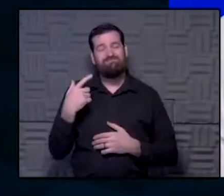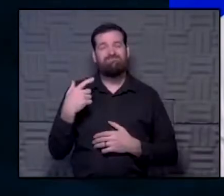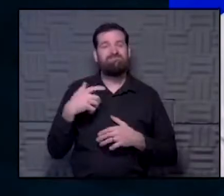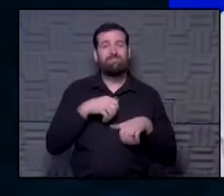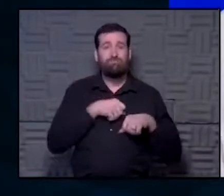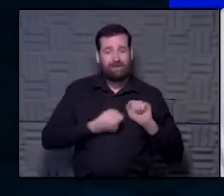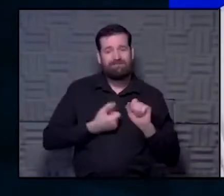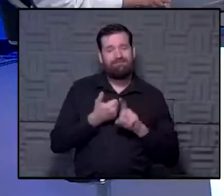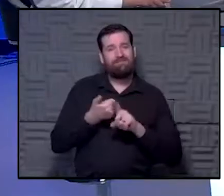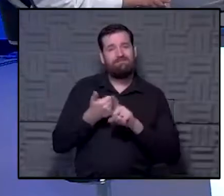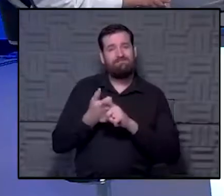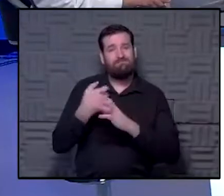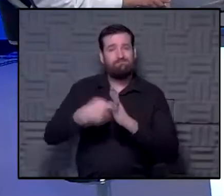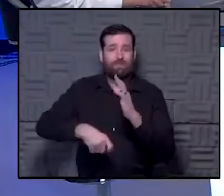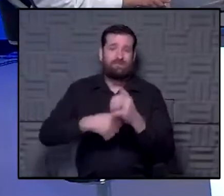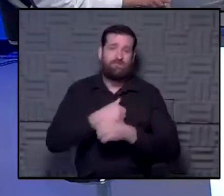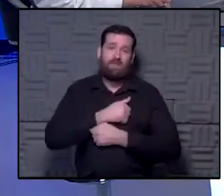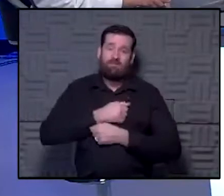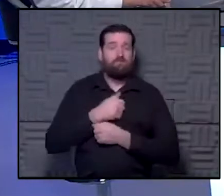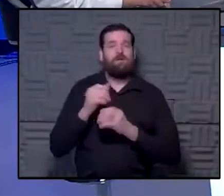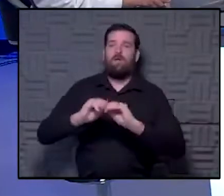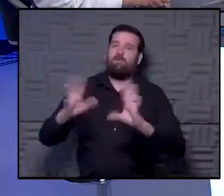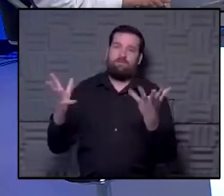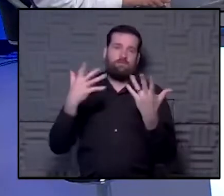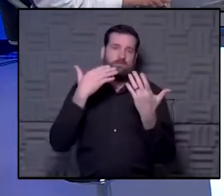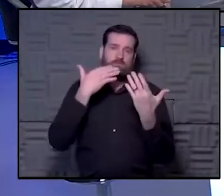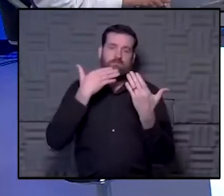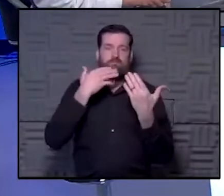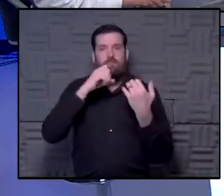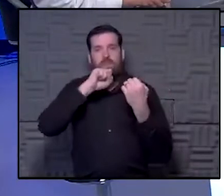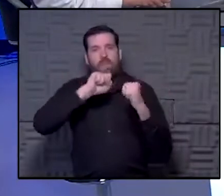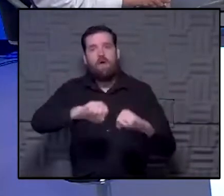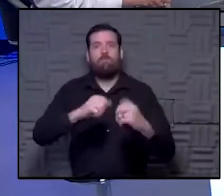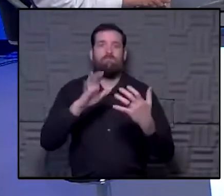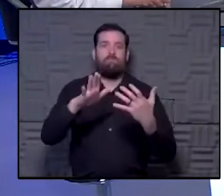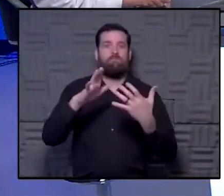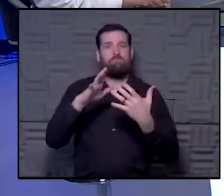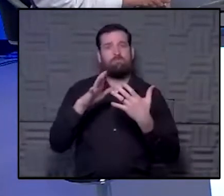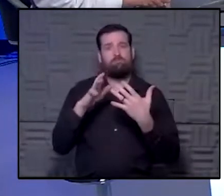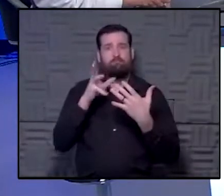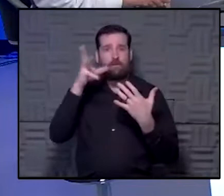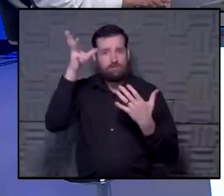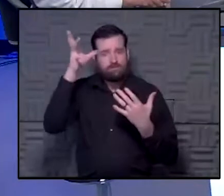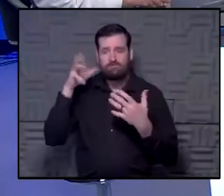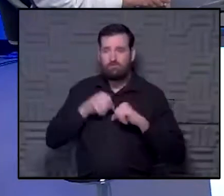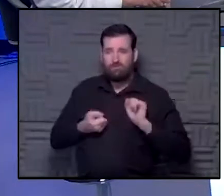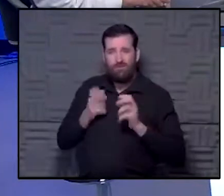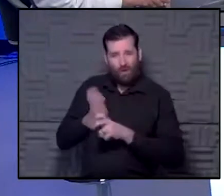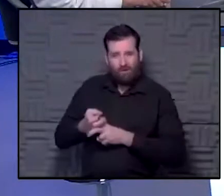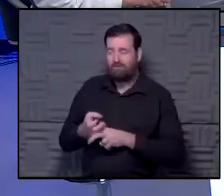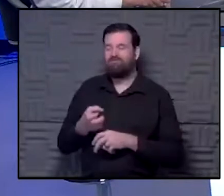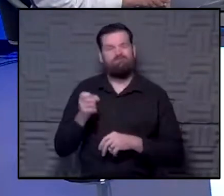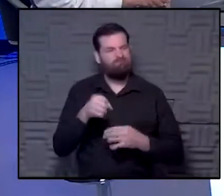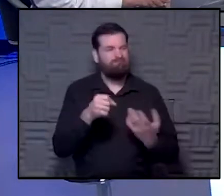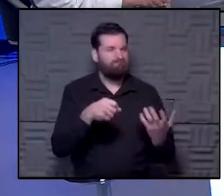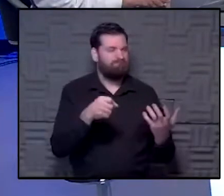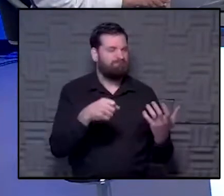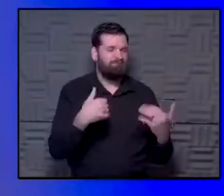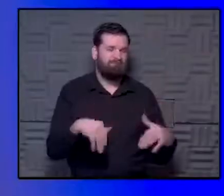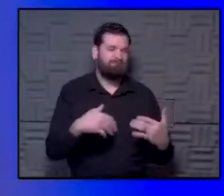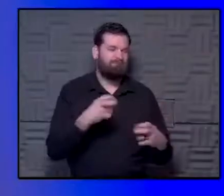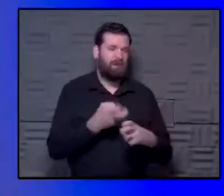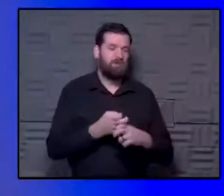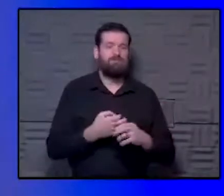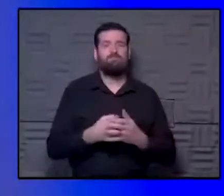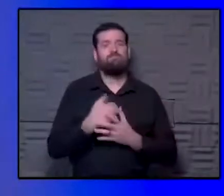And I think you clearly have loved your folks, and the grief is hard. It is very hard. It's